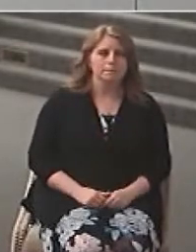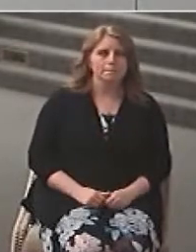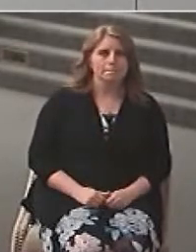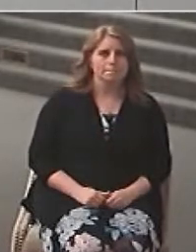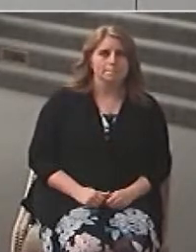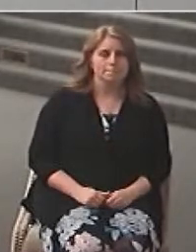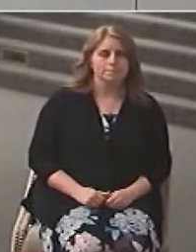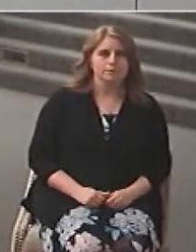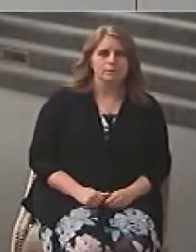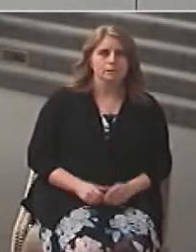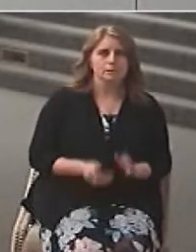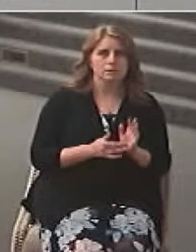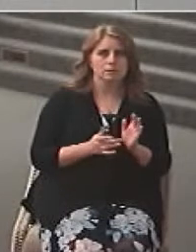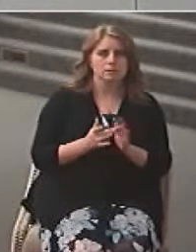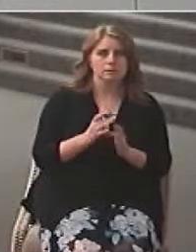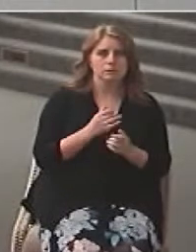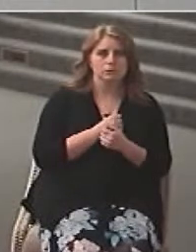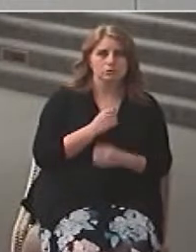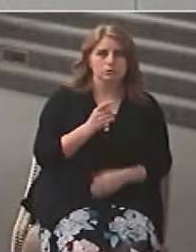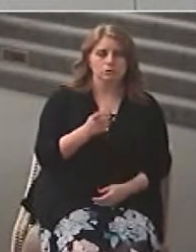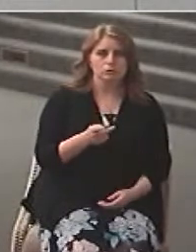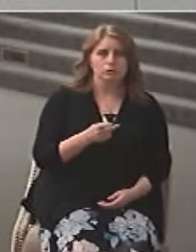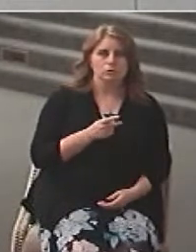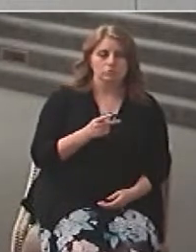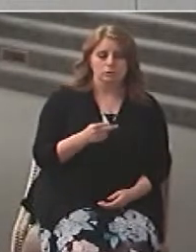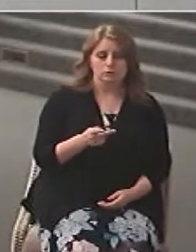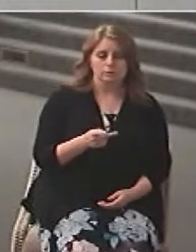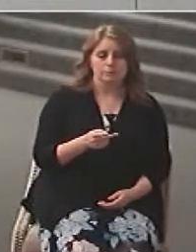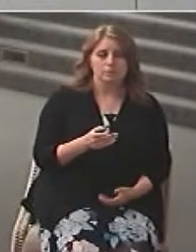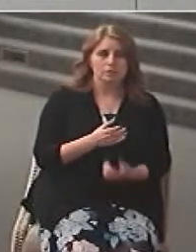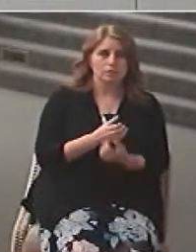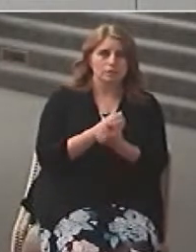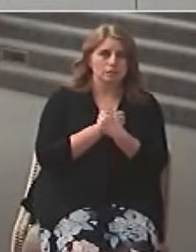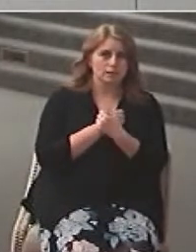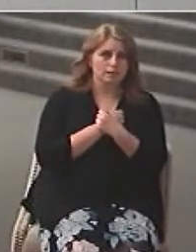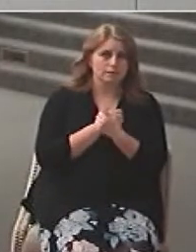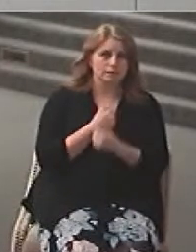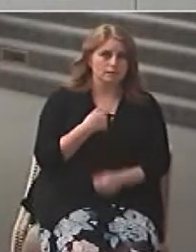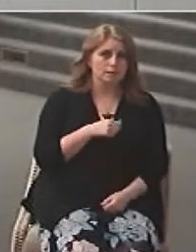Listen, Jesus loves you and I. Loves us.